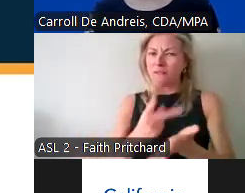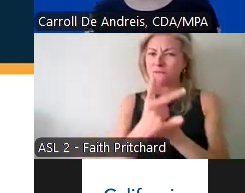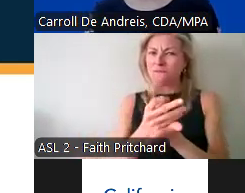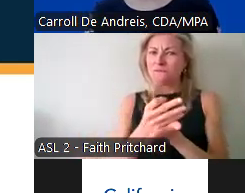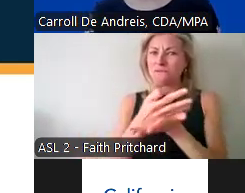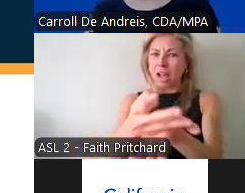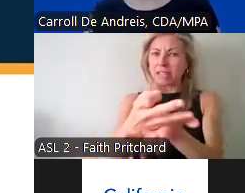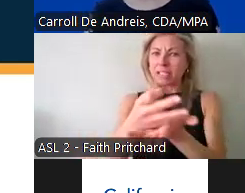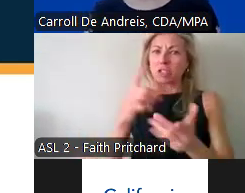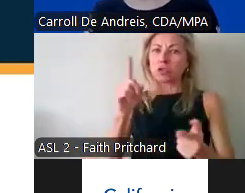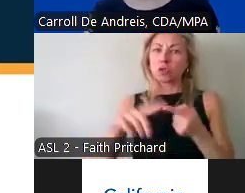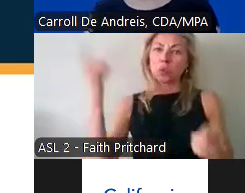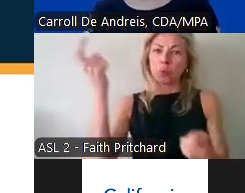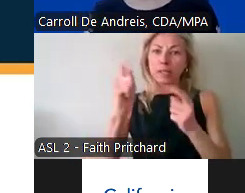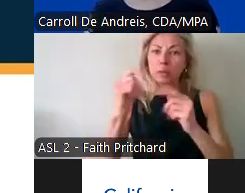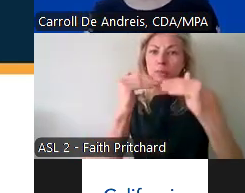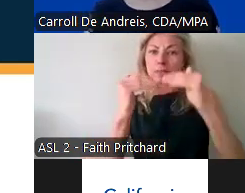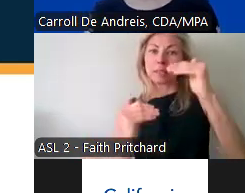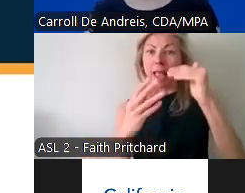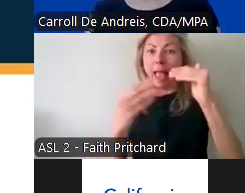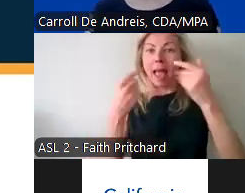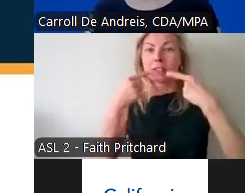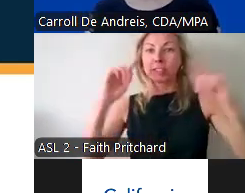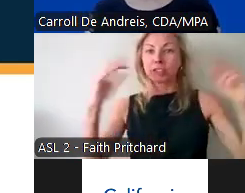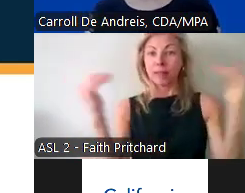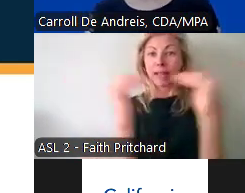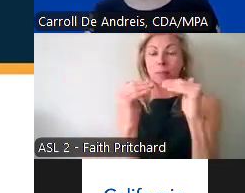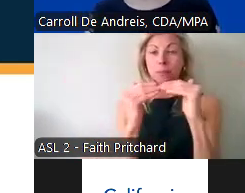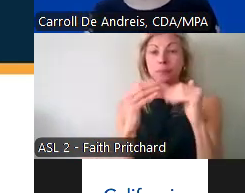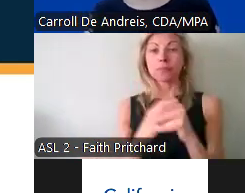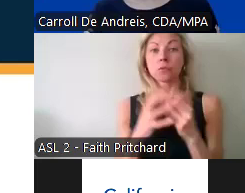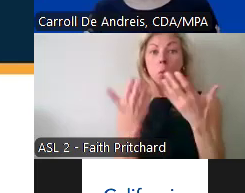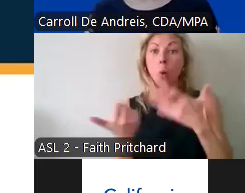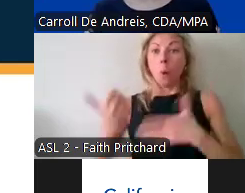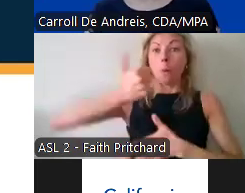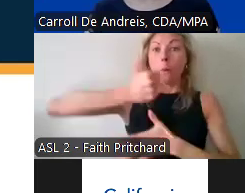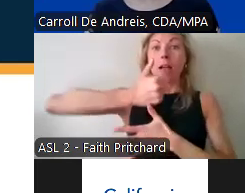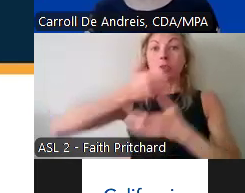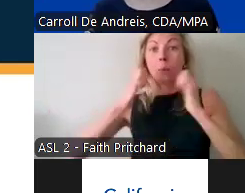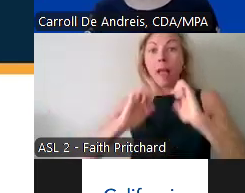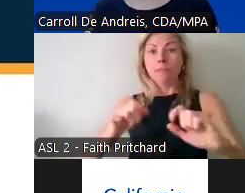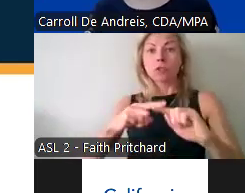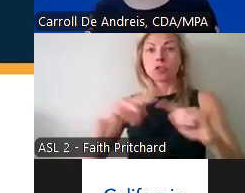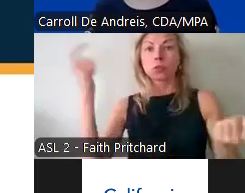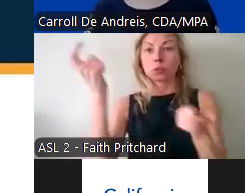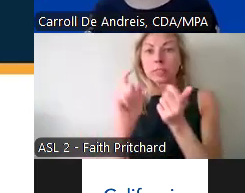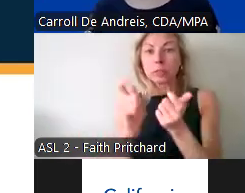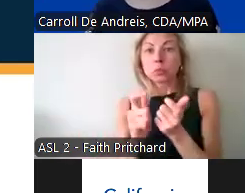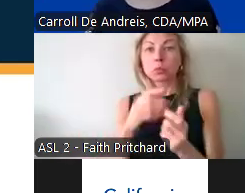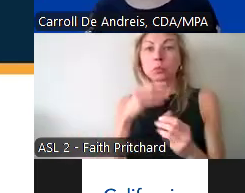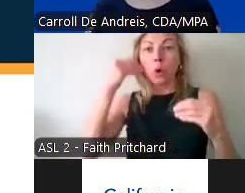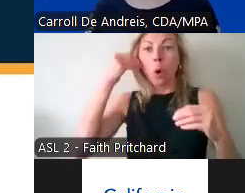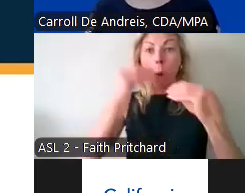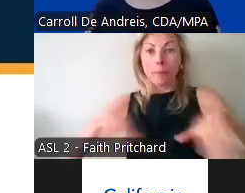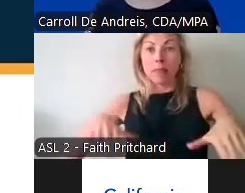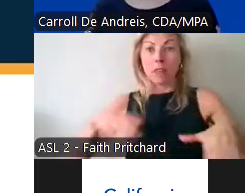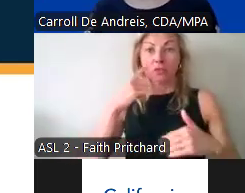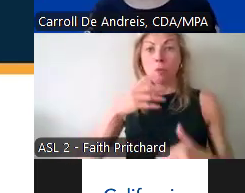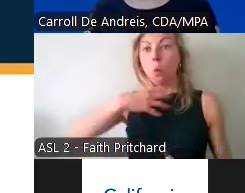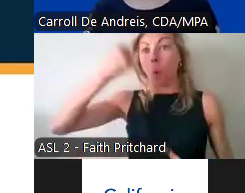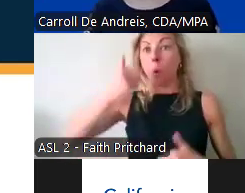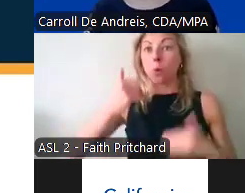disparities and achieve equity. Equally, prioritizing efforts to address homelessness among older adults is critical. So